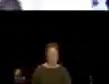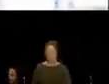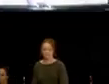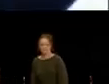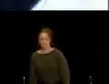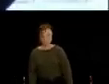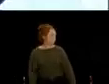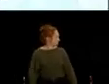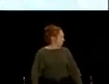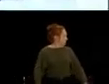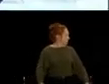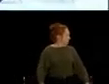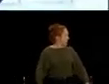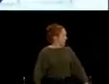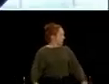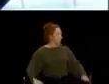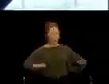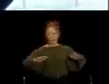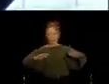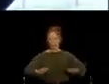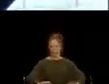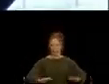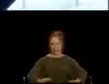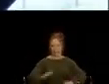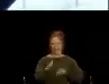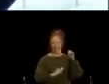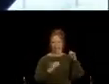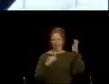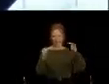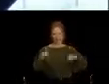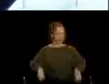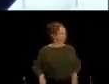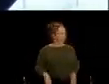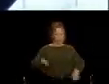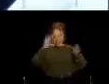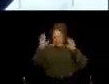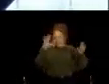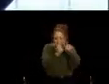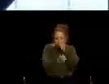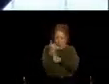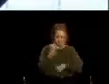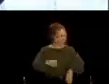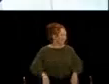Whoa, this is lower than I thought it would be. Hi, everyone.